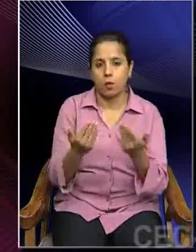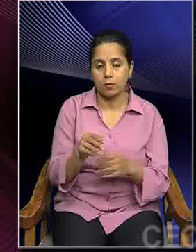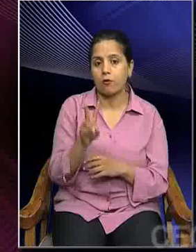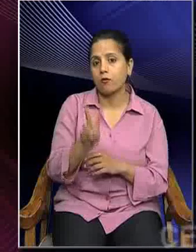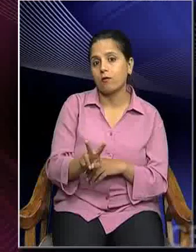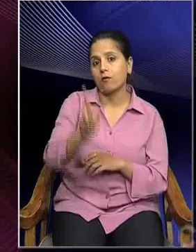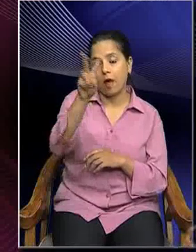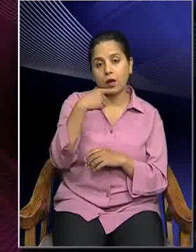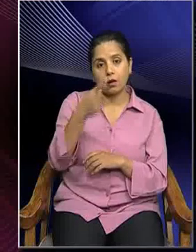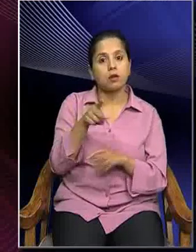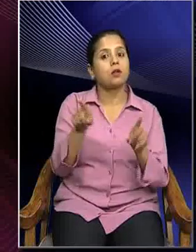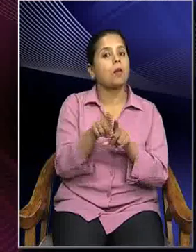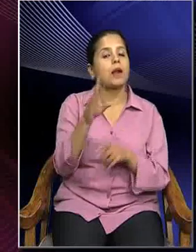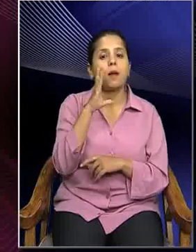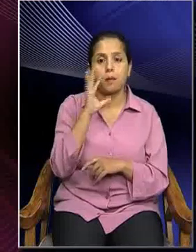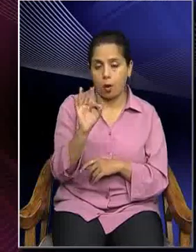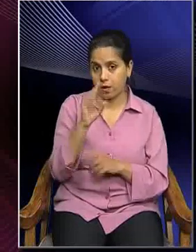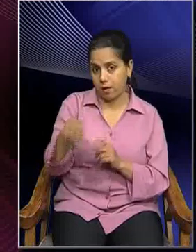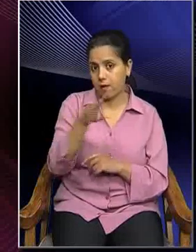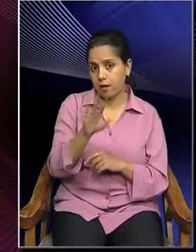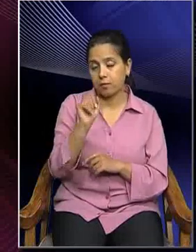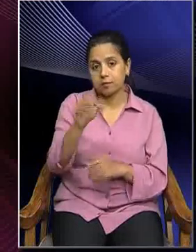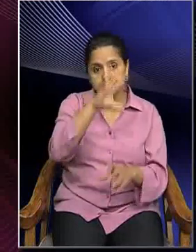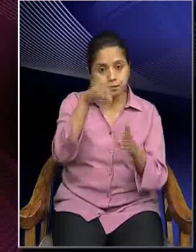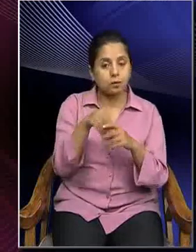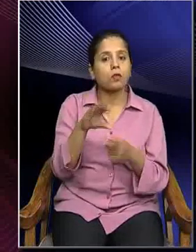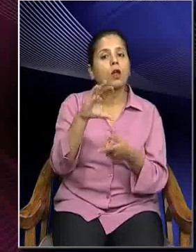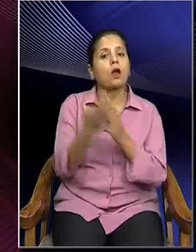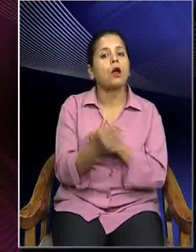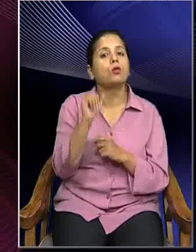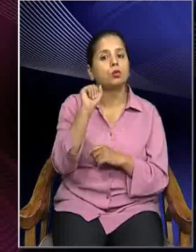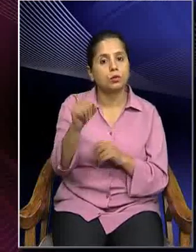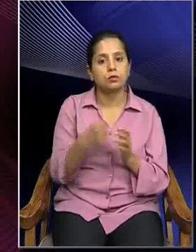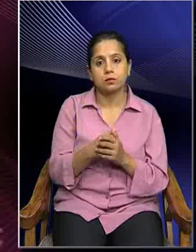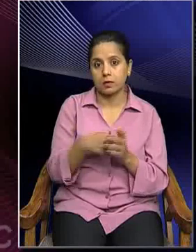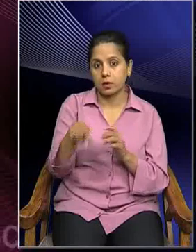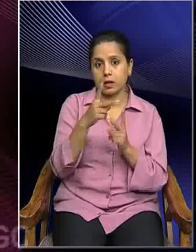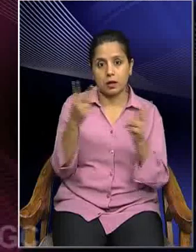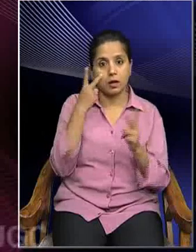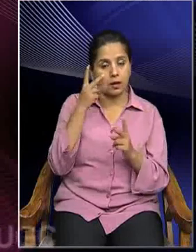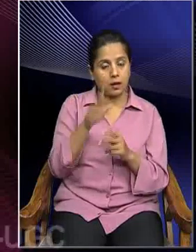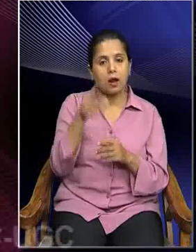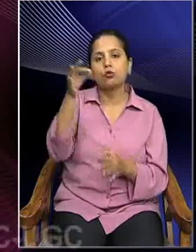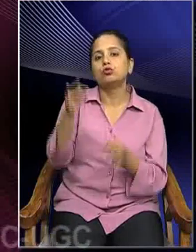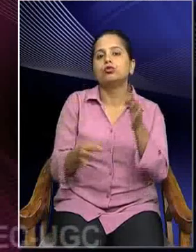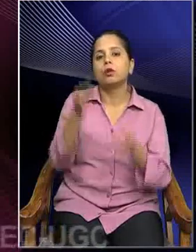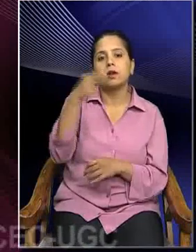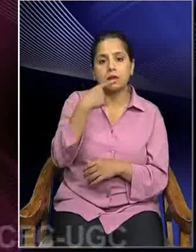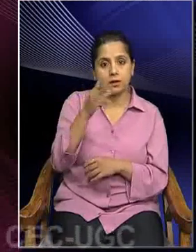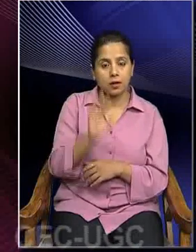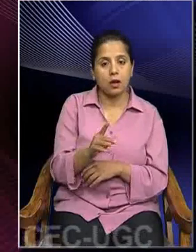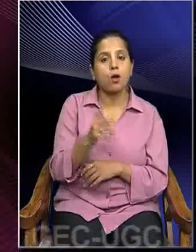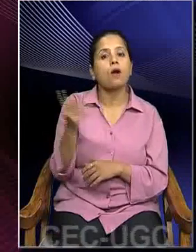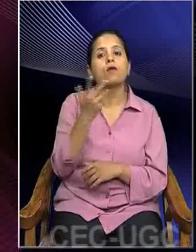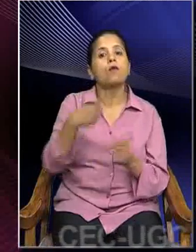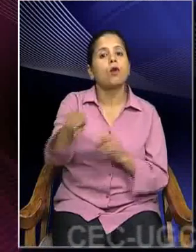Values are also important element of culture, and it involves judgment of what